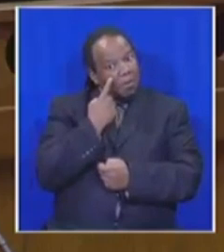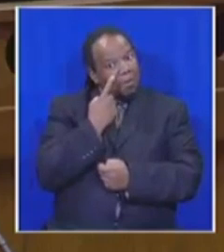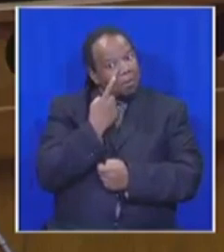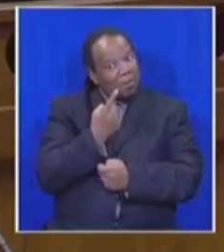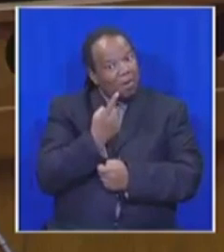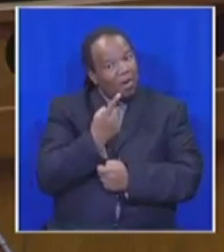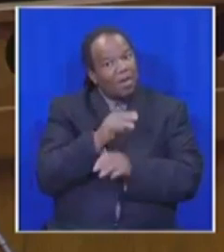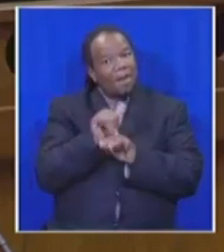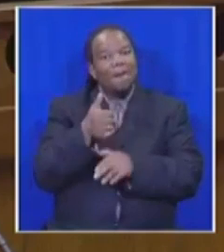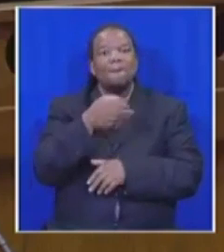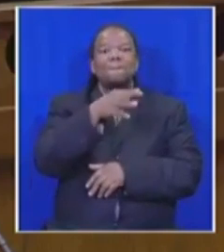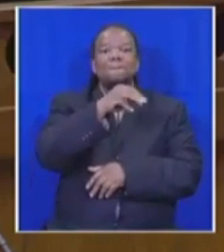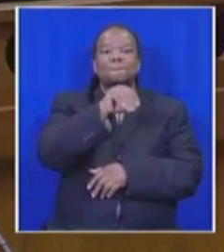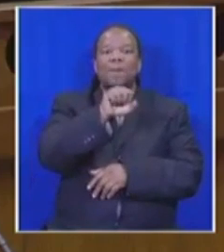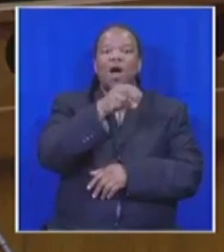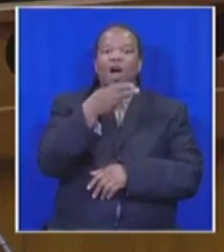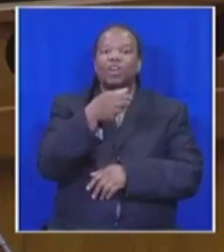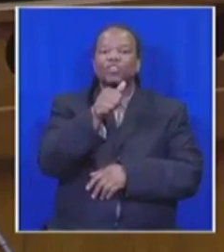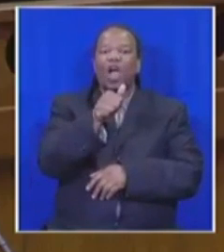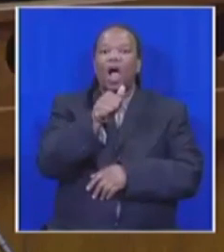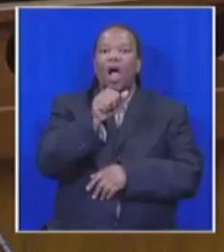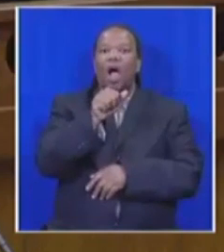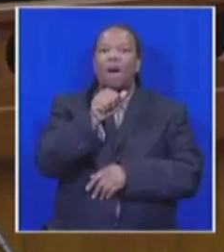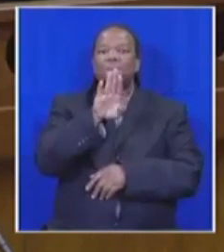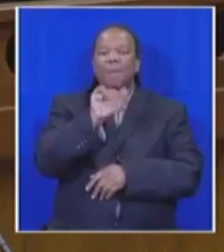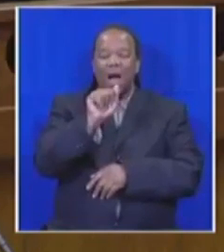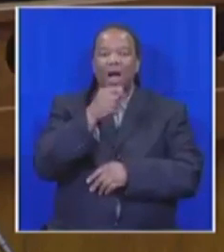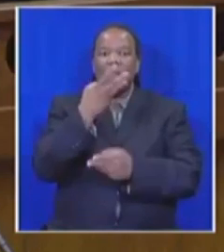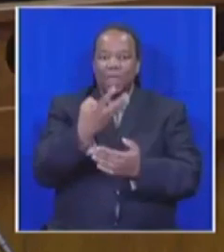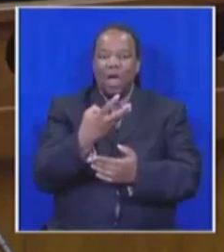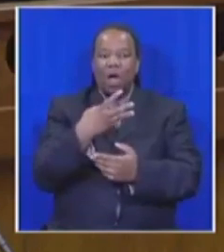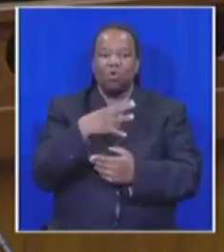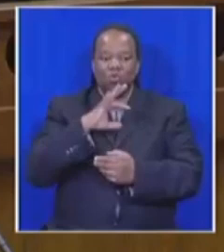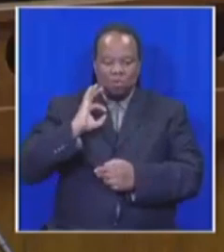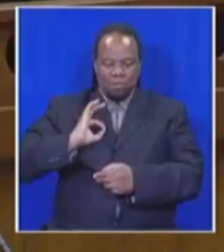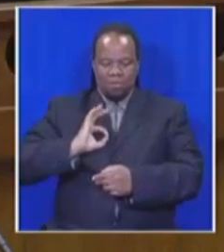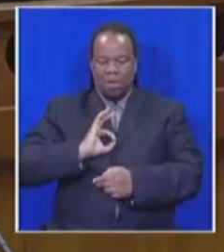of Herman Mashaba as mayor last night.